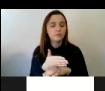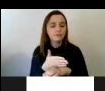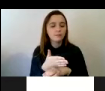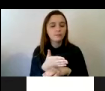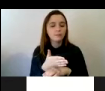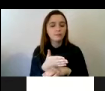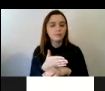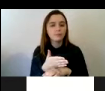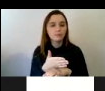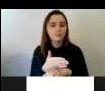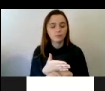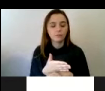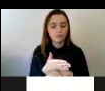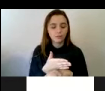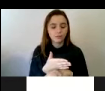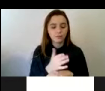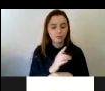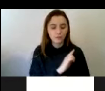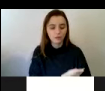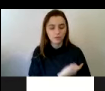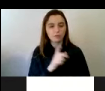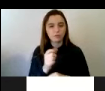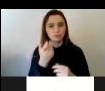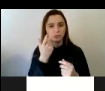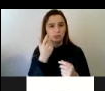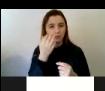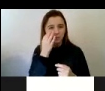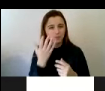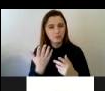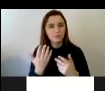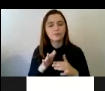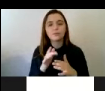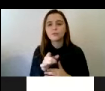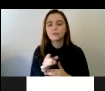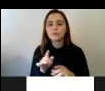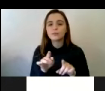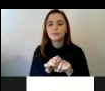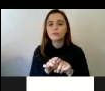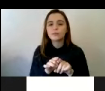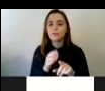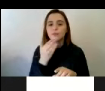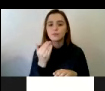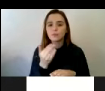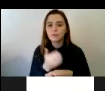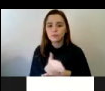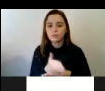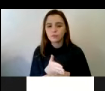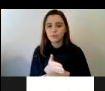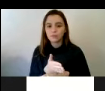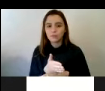to host students with disabilities, but not just accessible for wheelchair users,